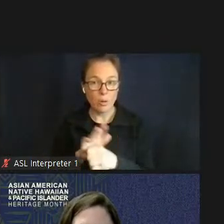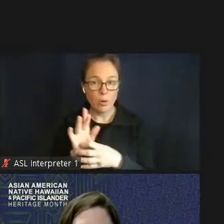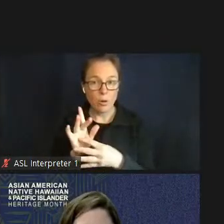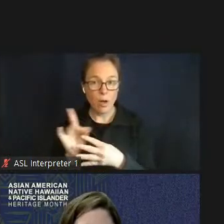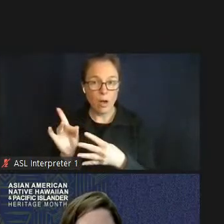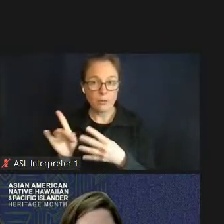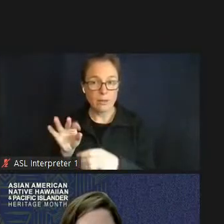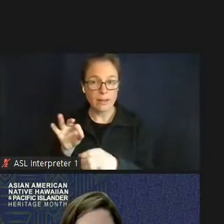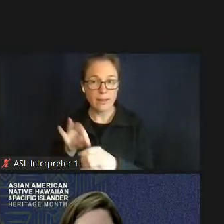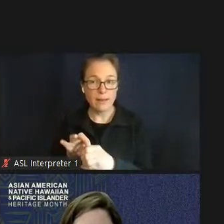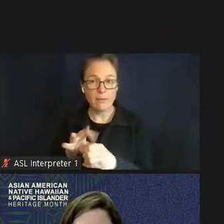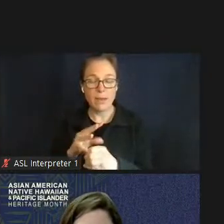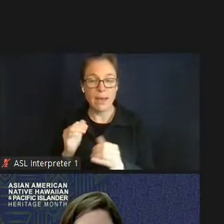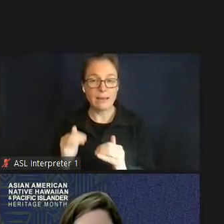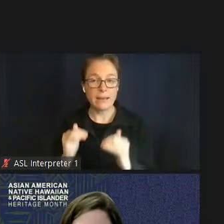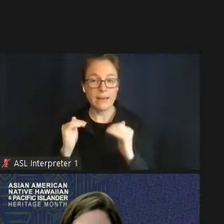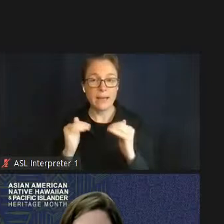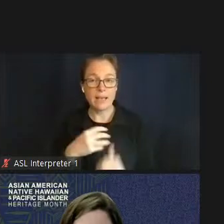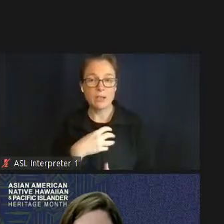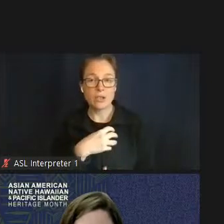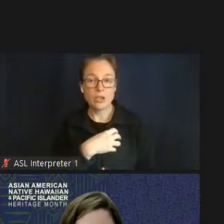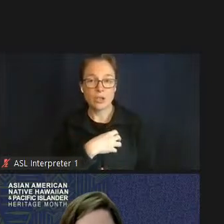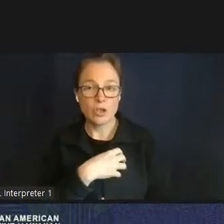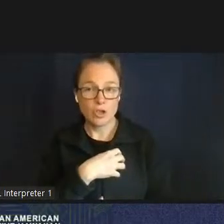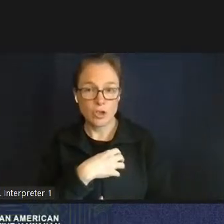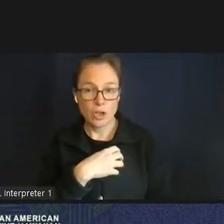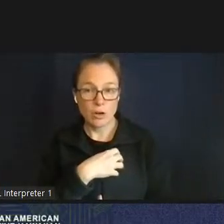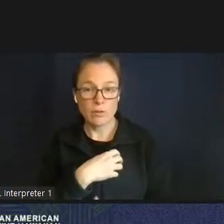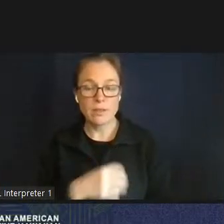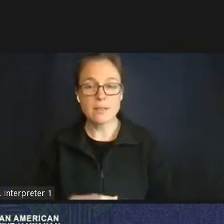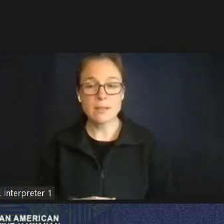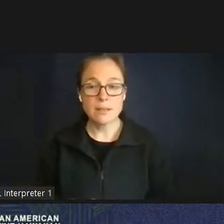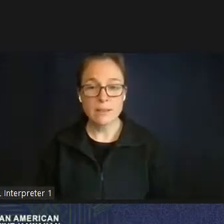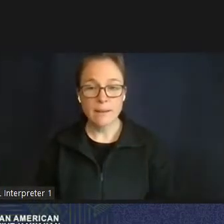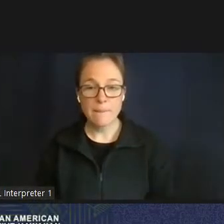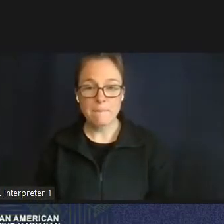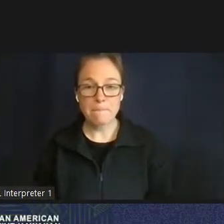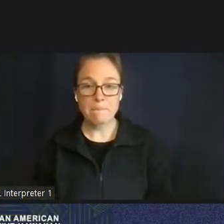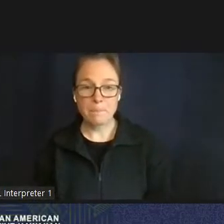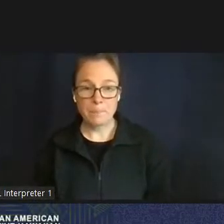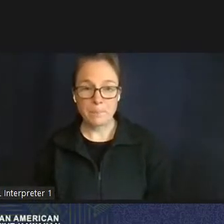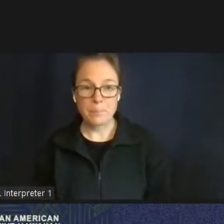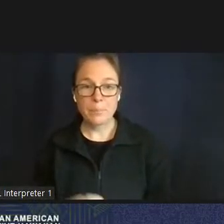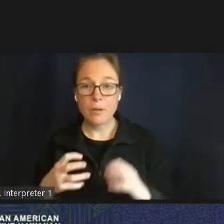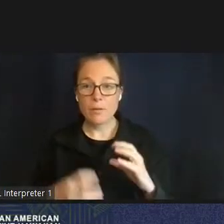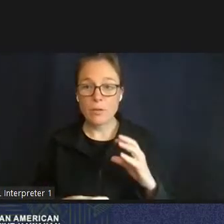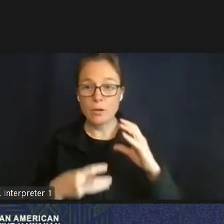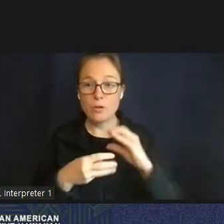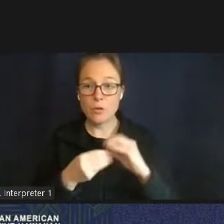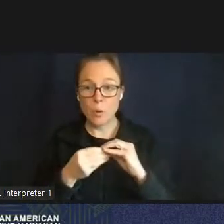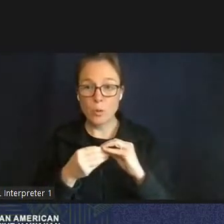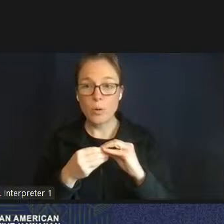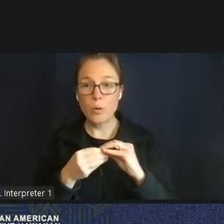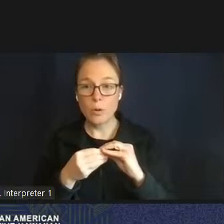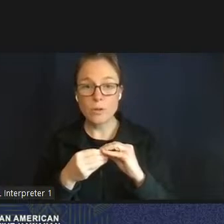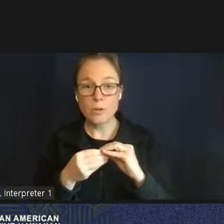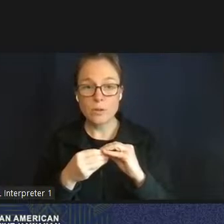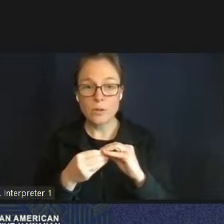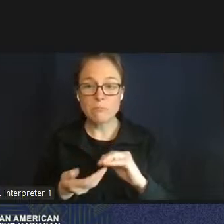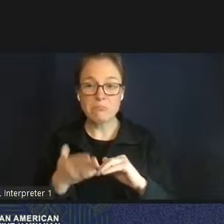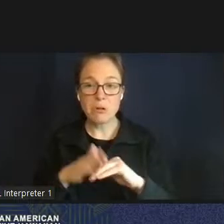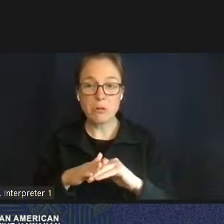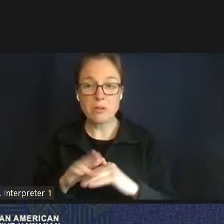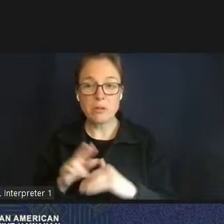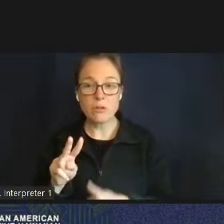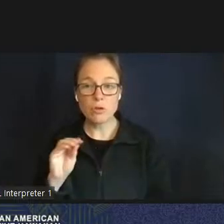as an enhanced sheriff's patrol levy housed in district patrol. The total of all combined funds increases by 2%